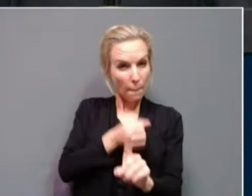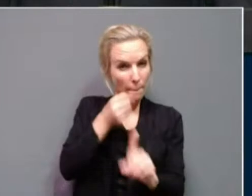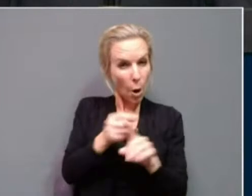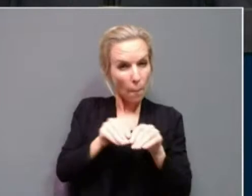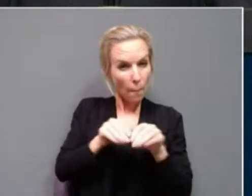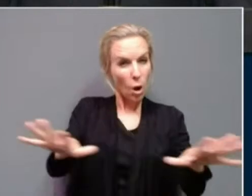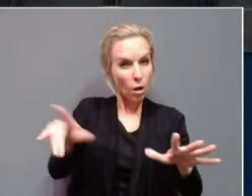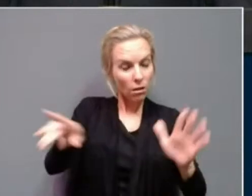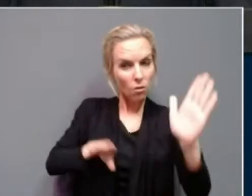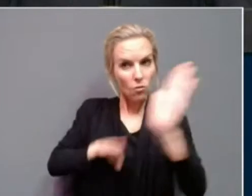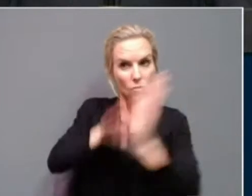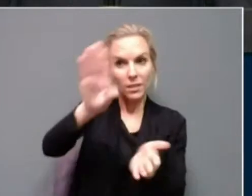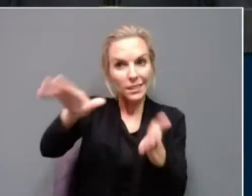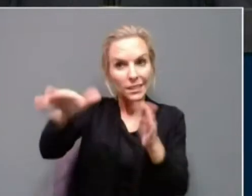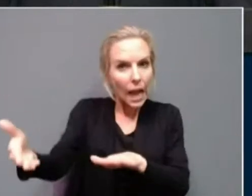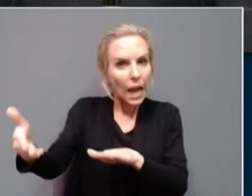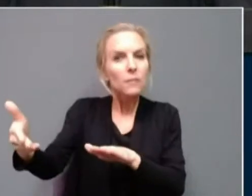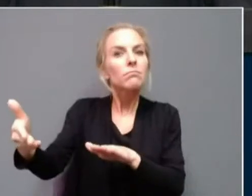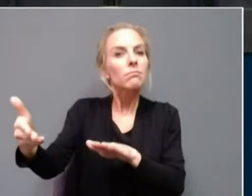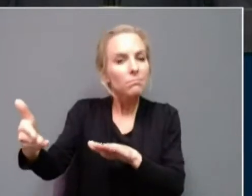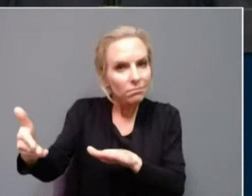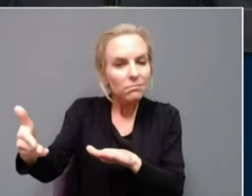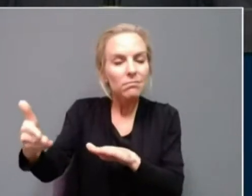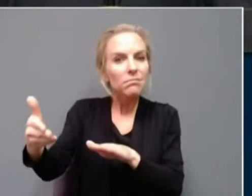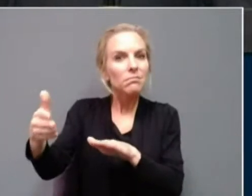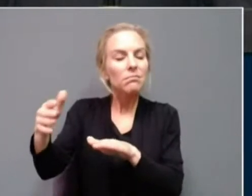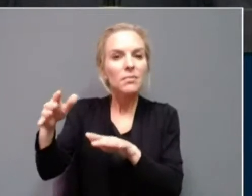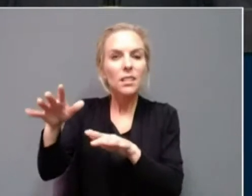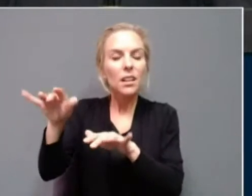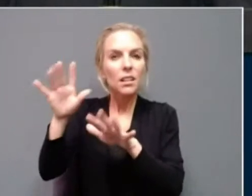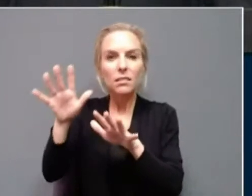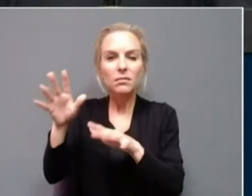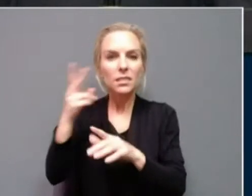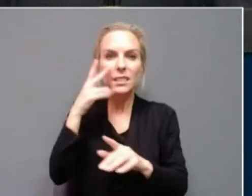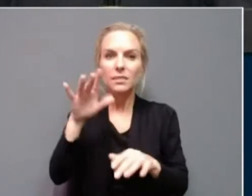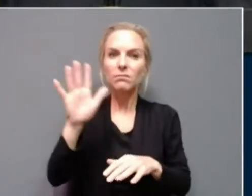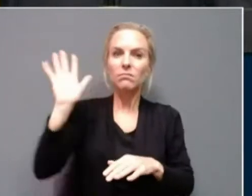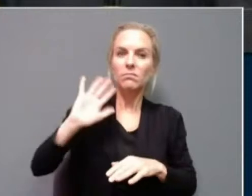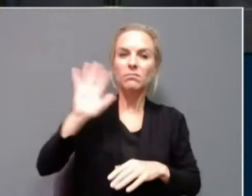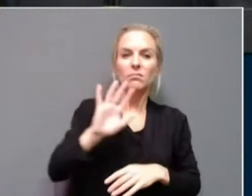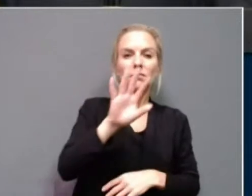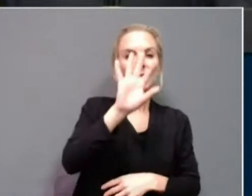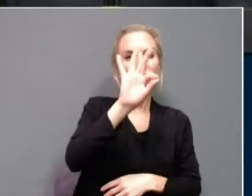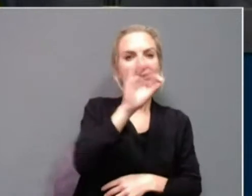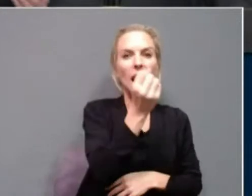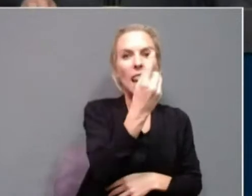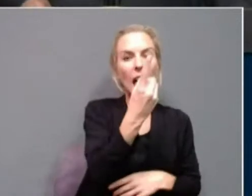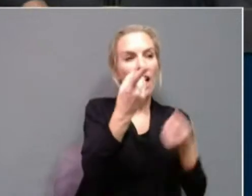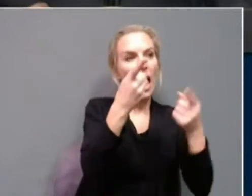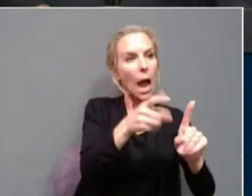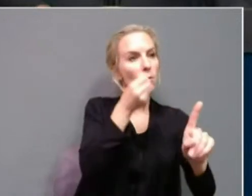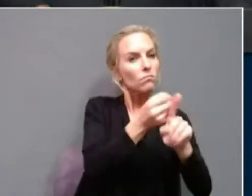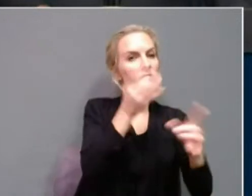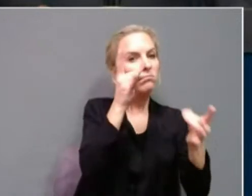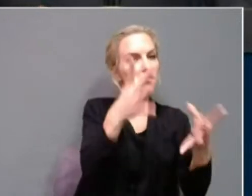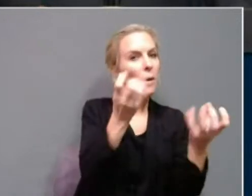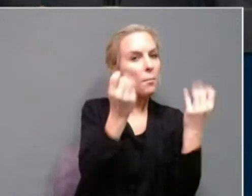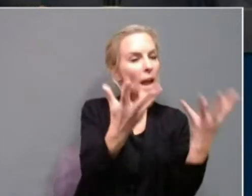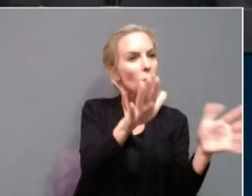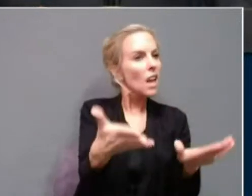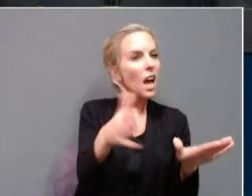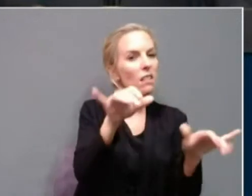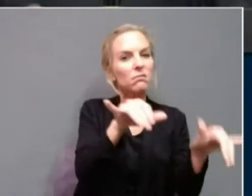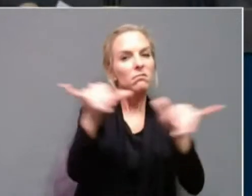in 9/11. We never thought we'd see ourselves at a point like that again, yet here is the